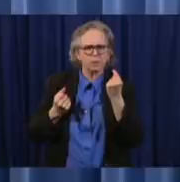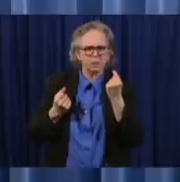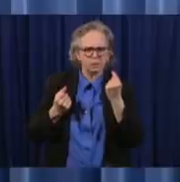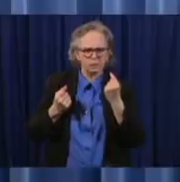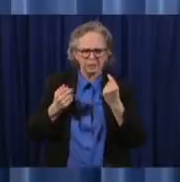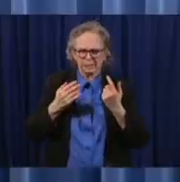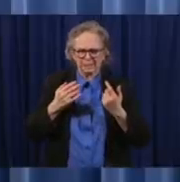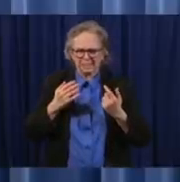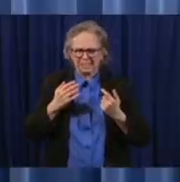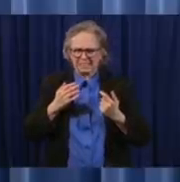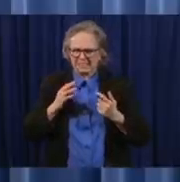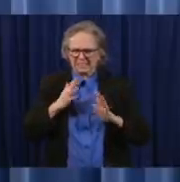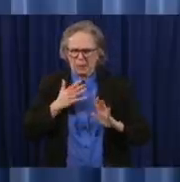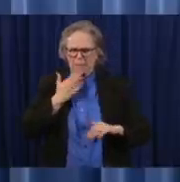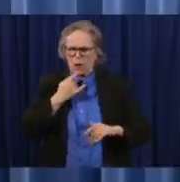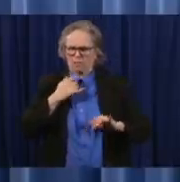here